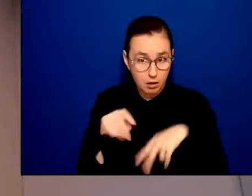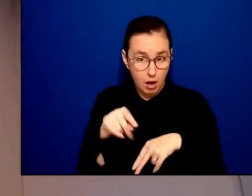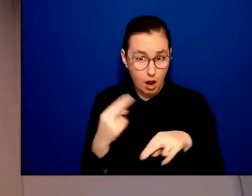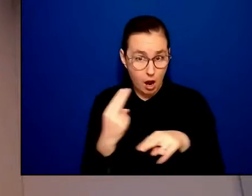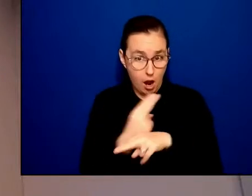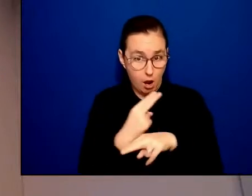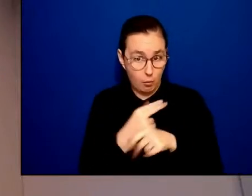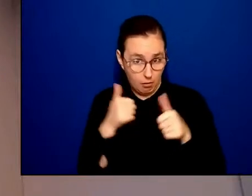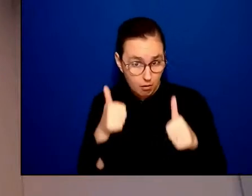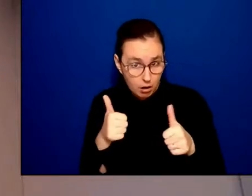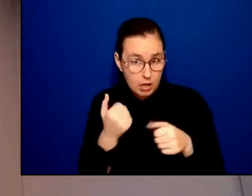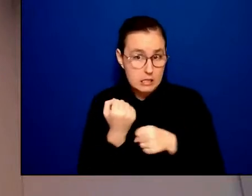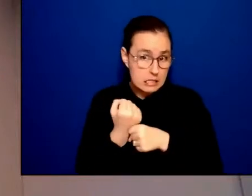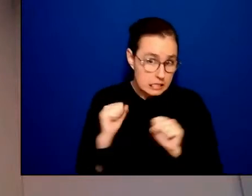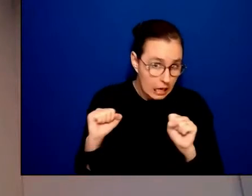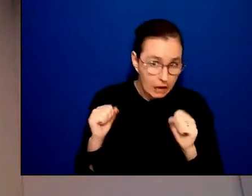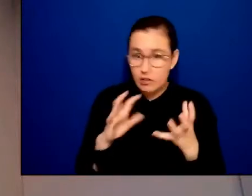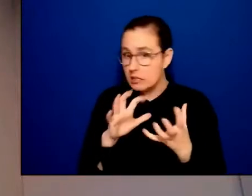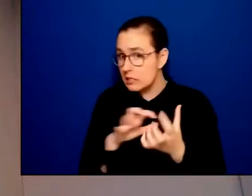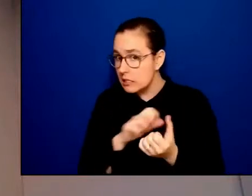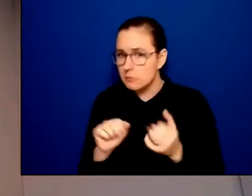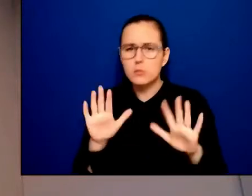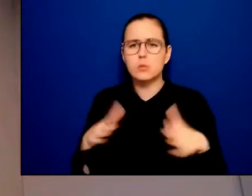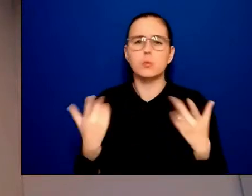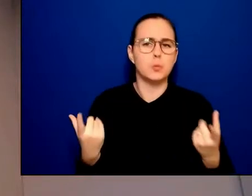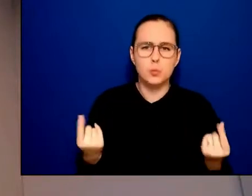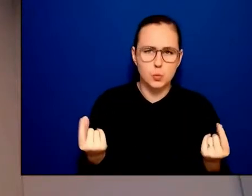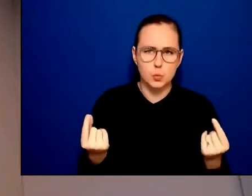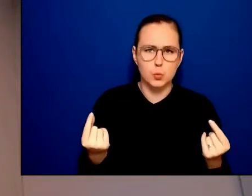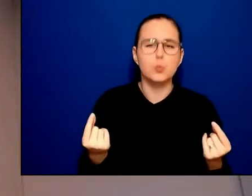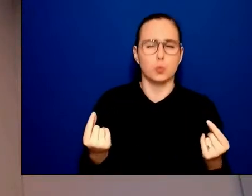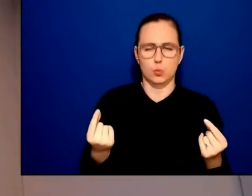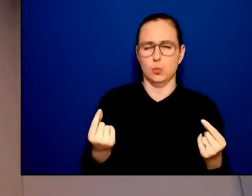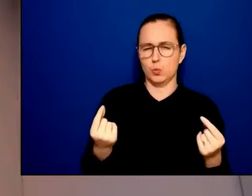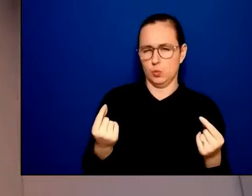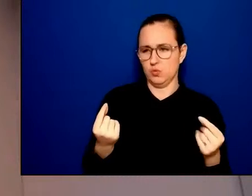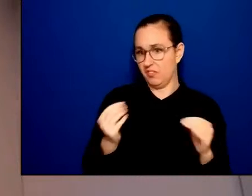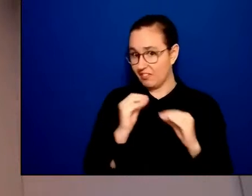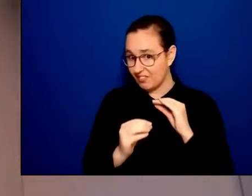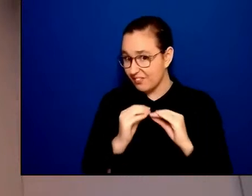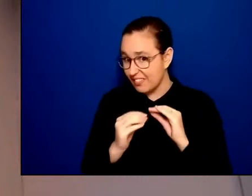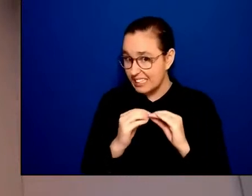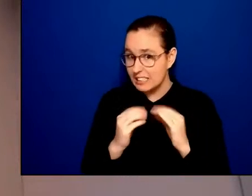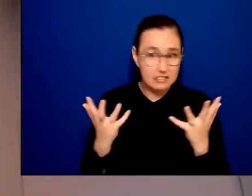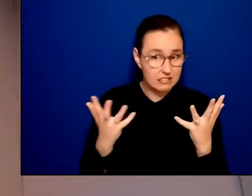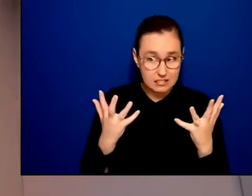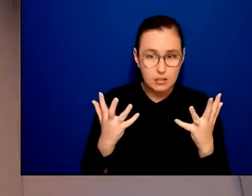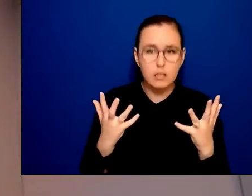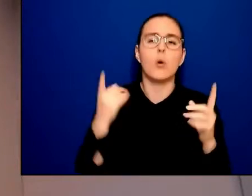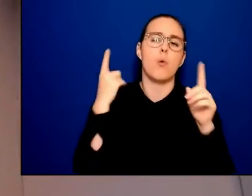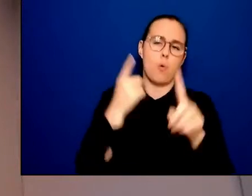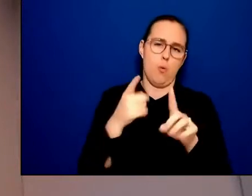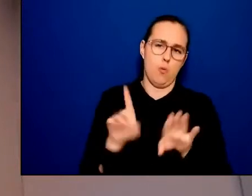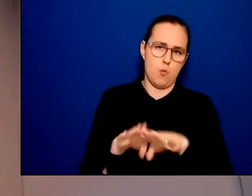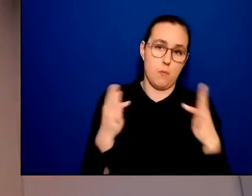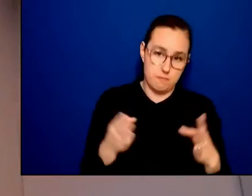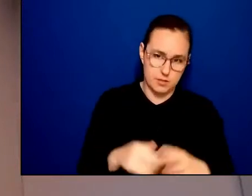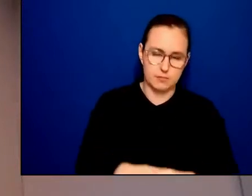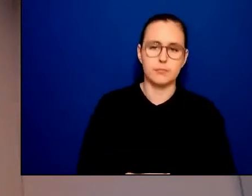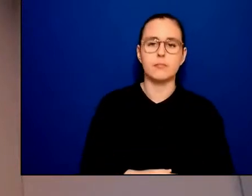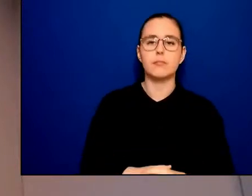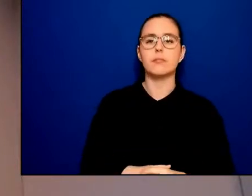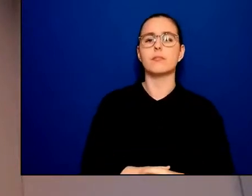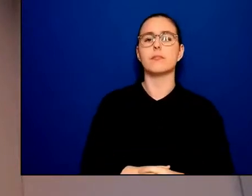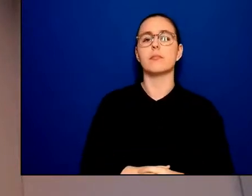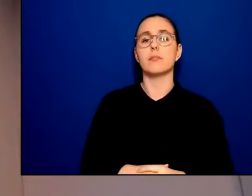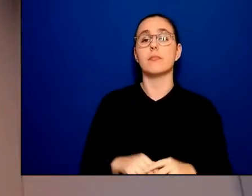a determination as to what's next in terms of repairs and potential reopenings. As I move over to the Highway 7 corridor, as